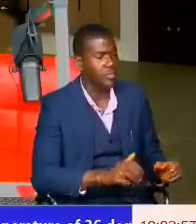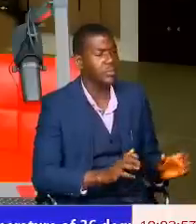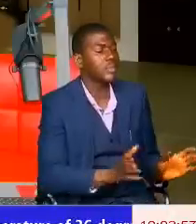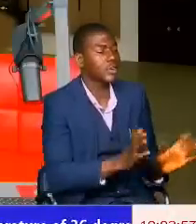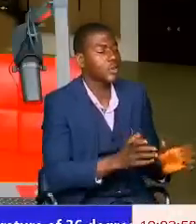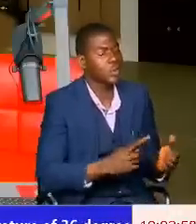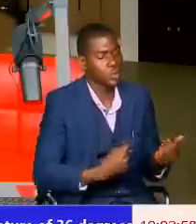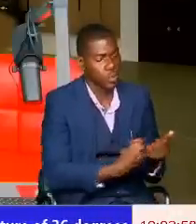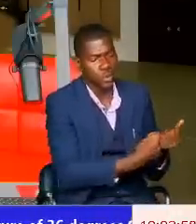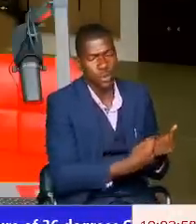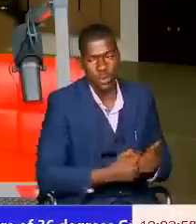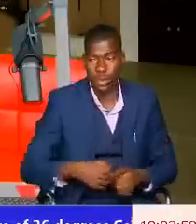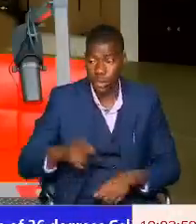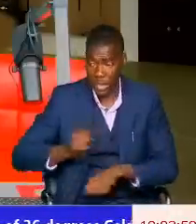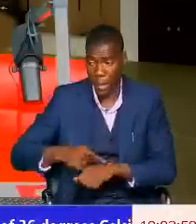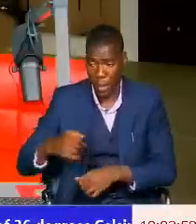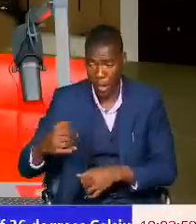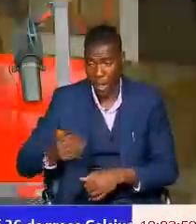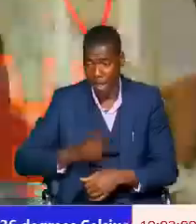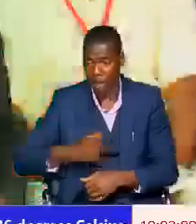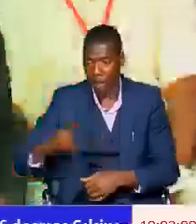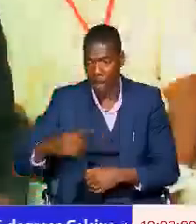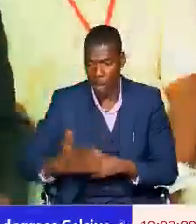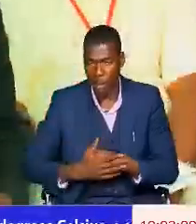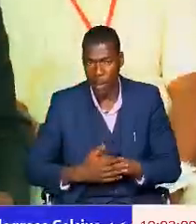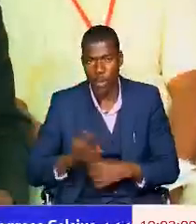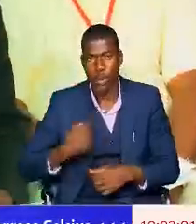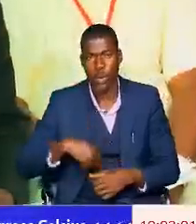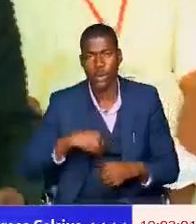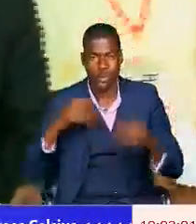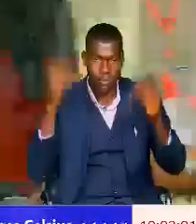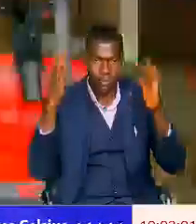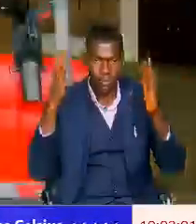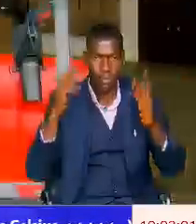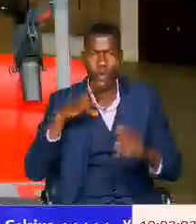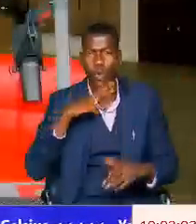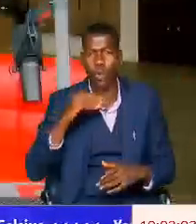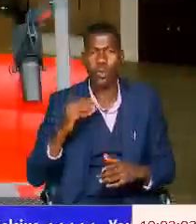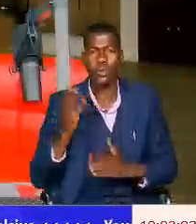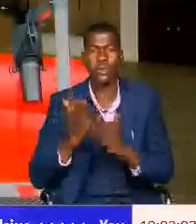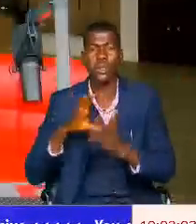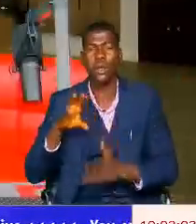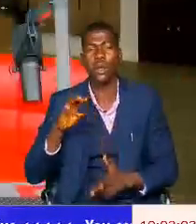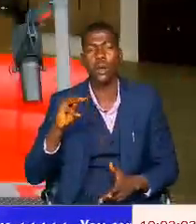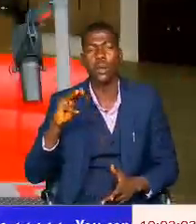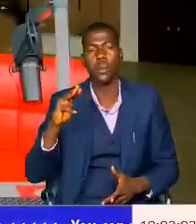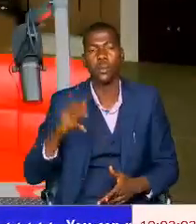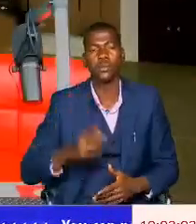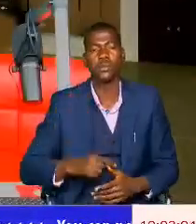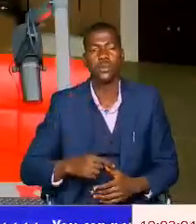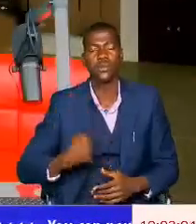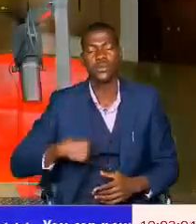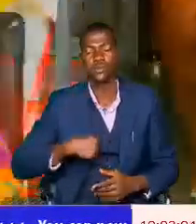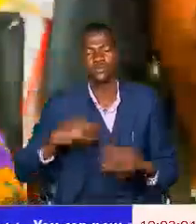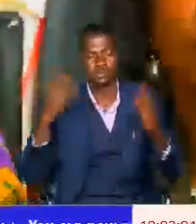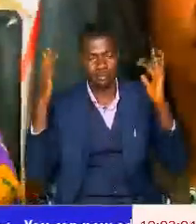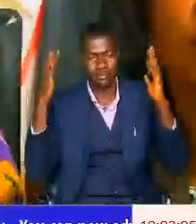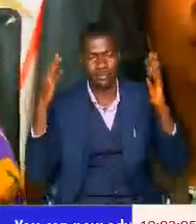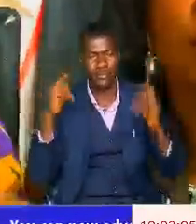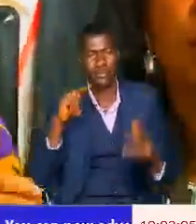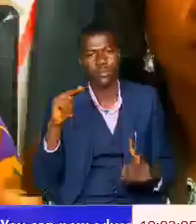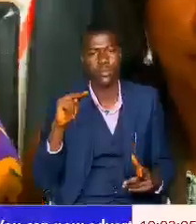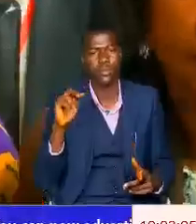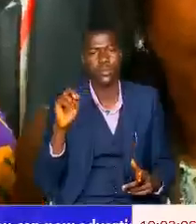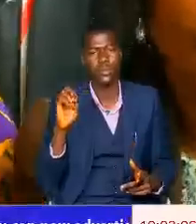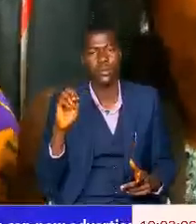a chance, okay, come sir. Back. Okay, we sir. Want to appreciate Madam Servicom, the one and only Madam Nina